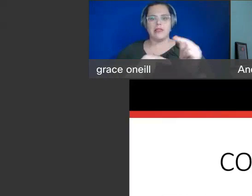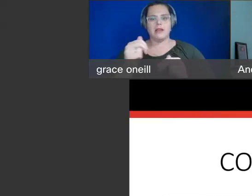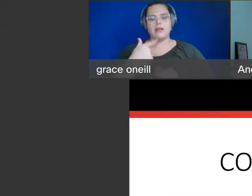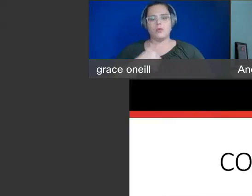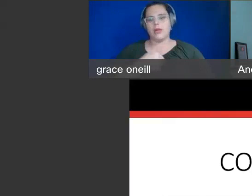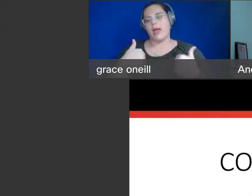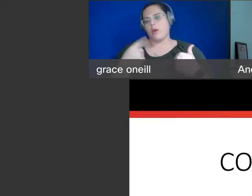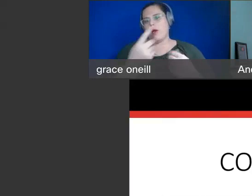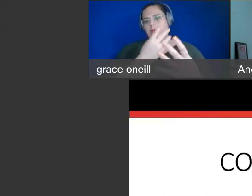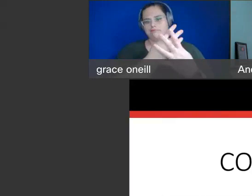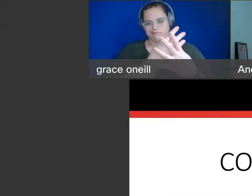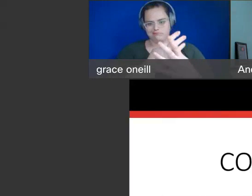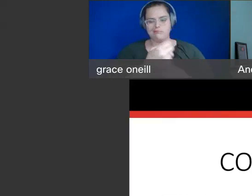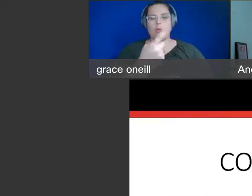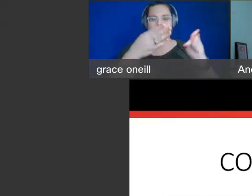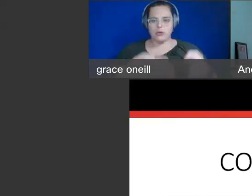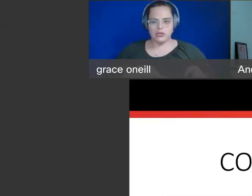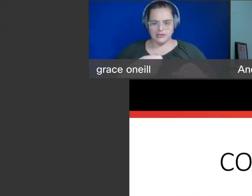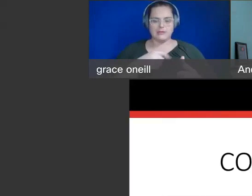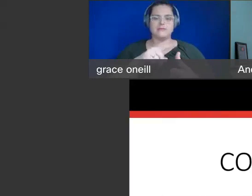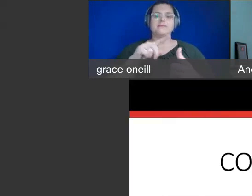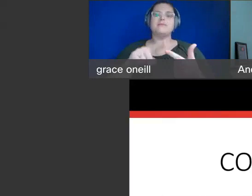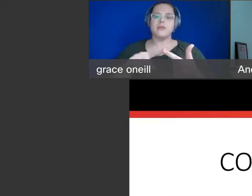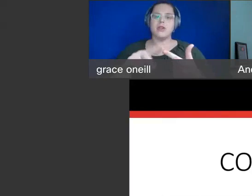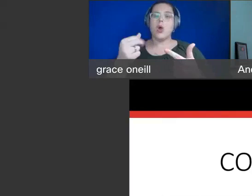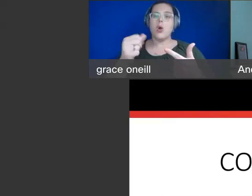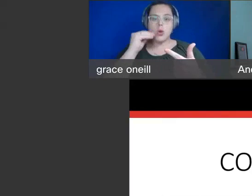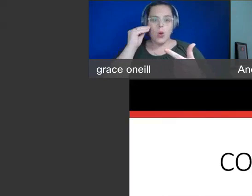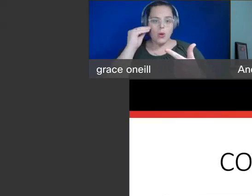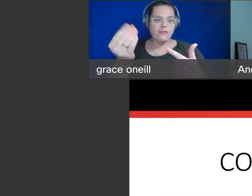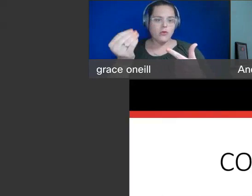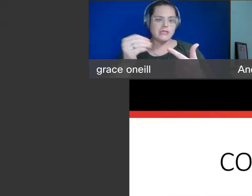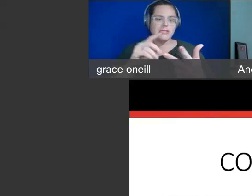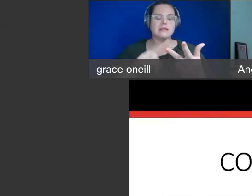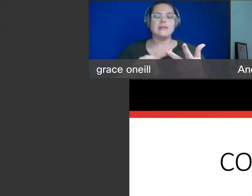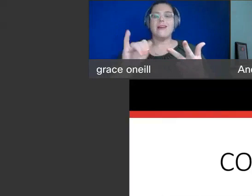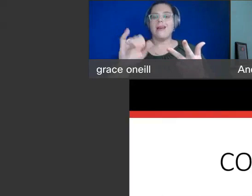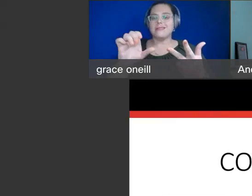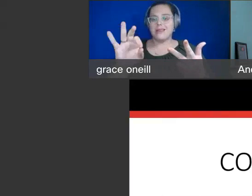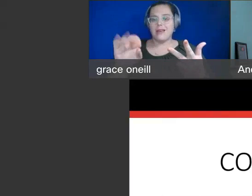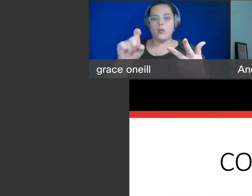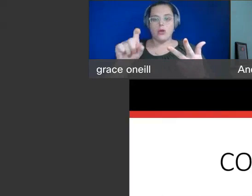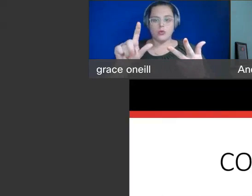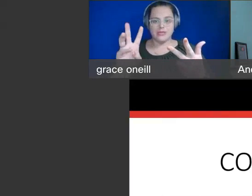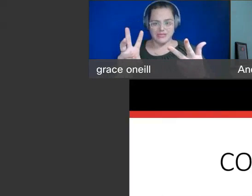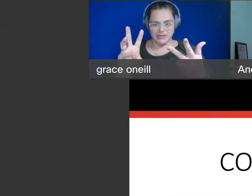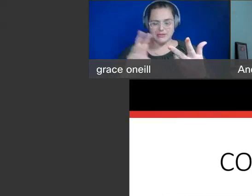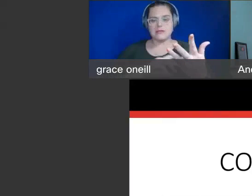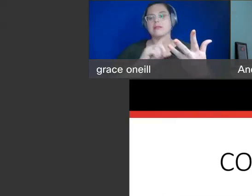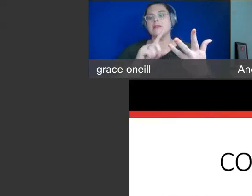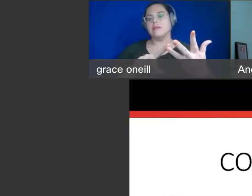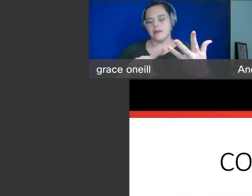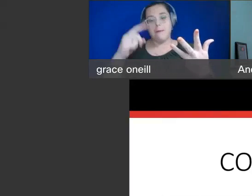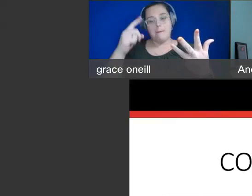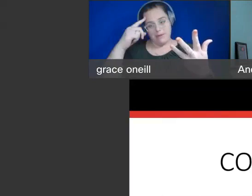14 in host homes, 126 in intermediate care facilities, 1 in a